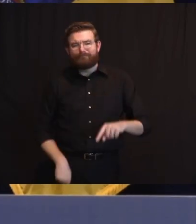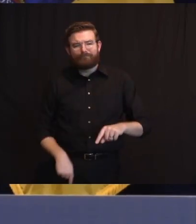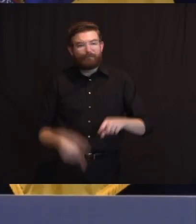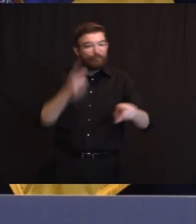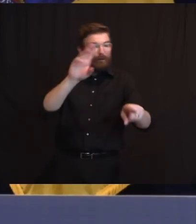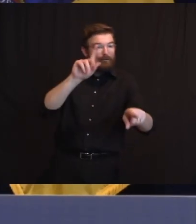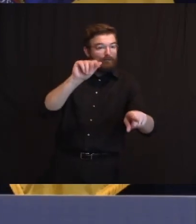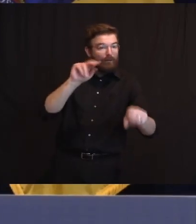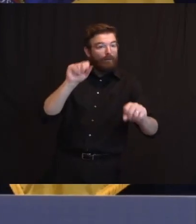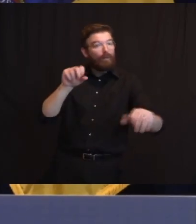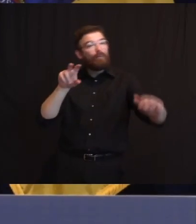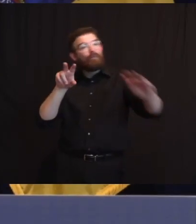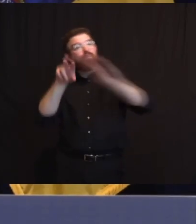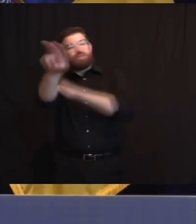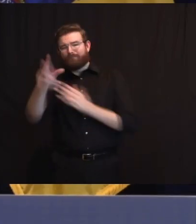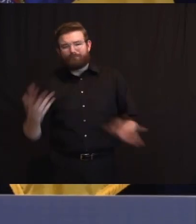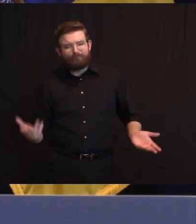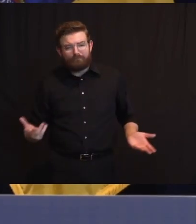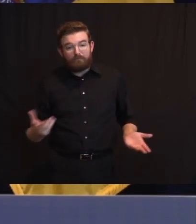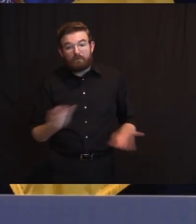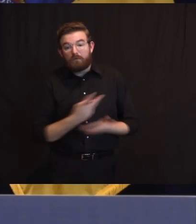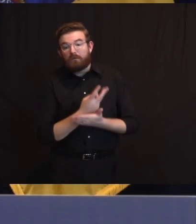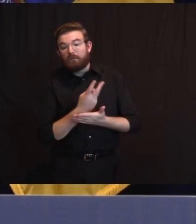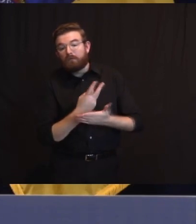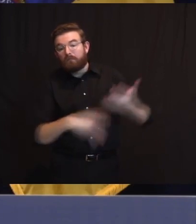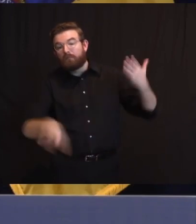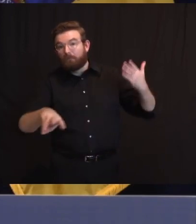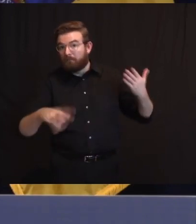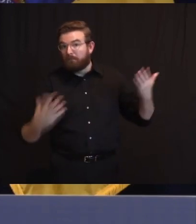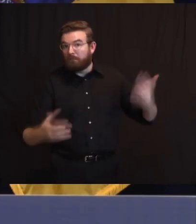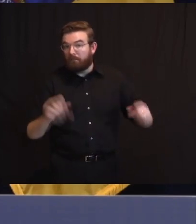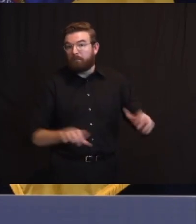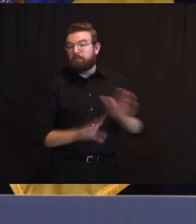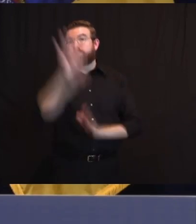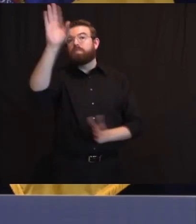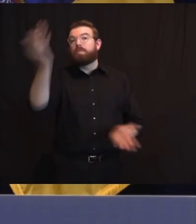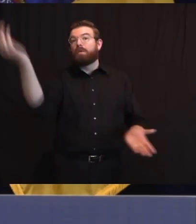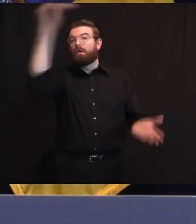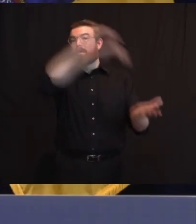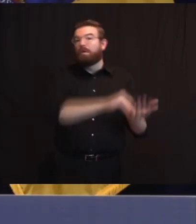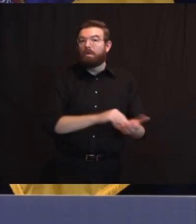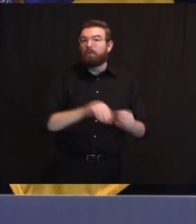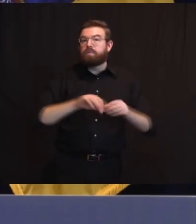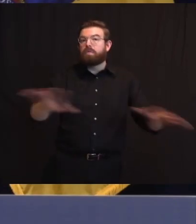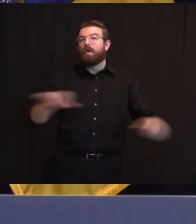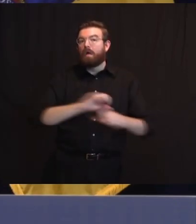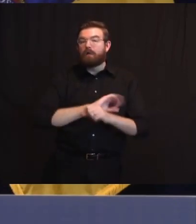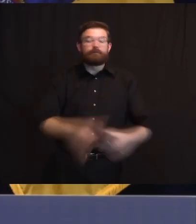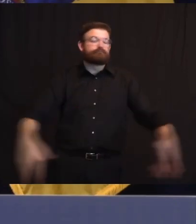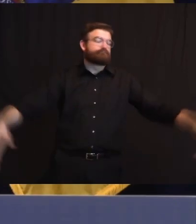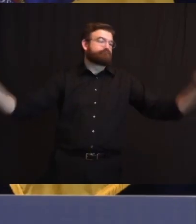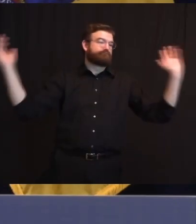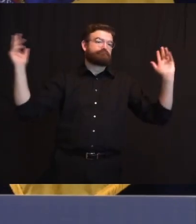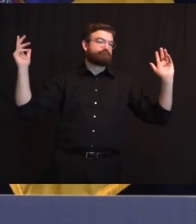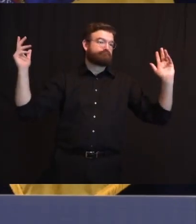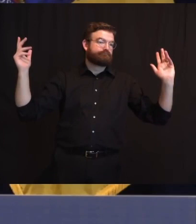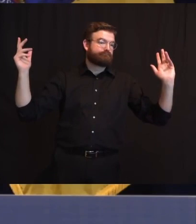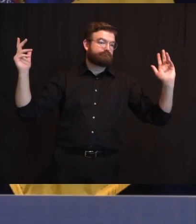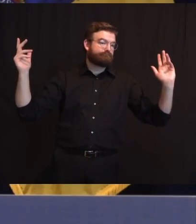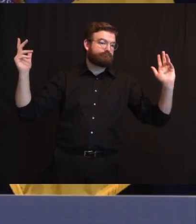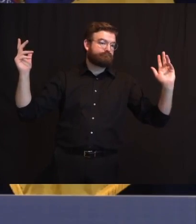So we're making these decisions with in mind as much flexibility as we can, but we're also making them, as we always have, based on the